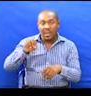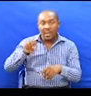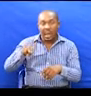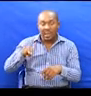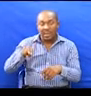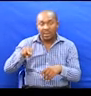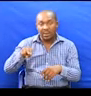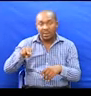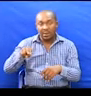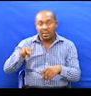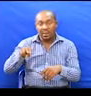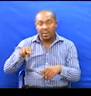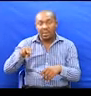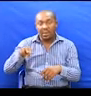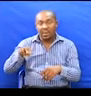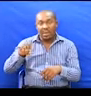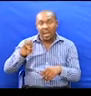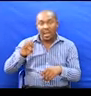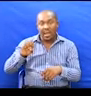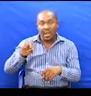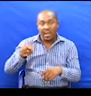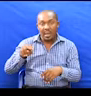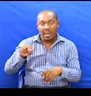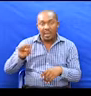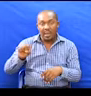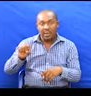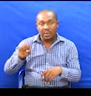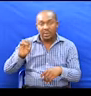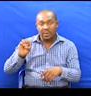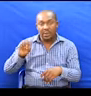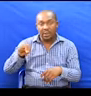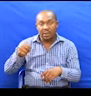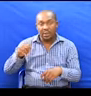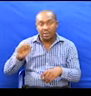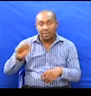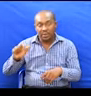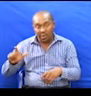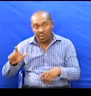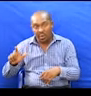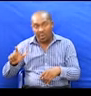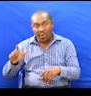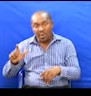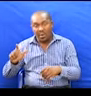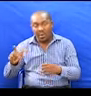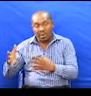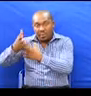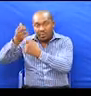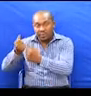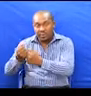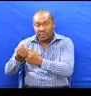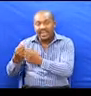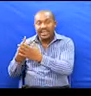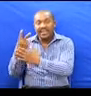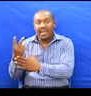So we've got two types of protein, first class protein and second class what? Protein. The first class protein results